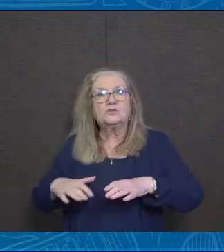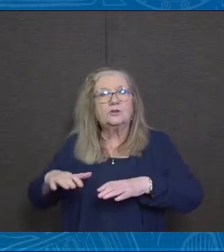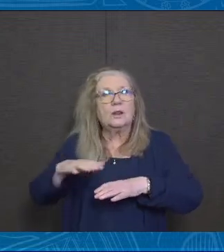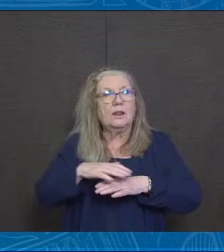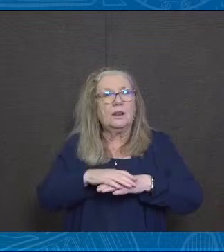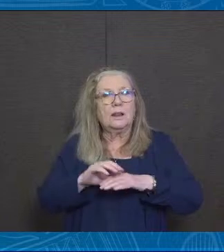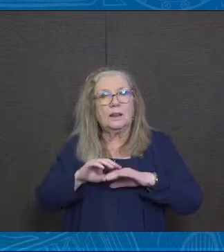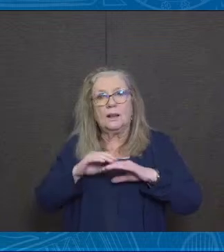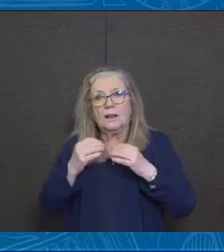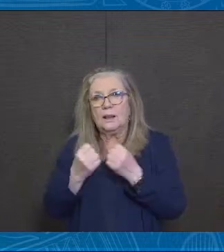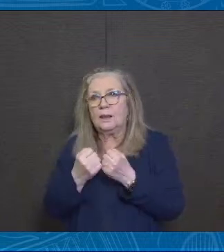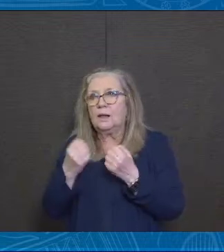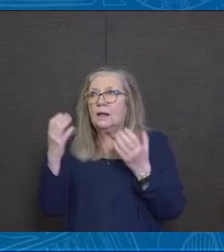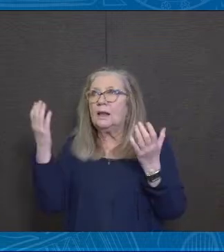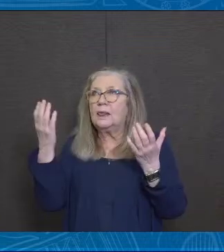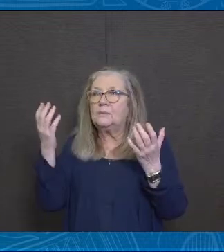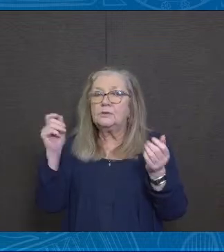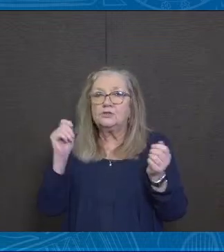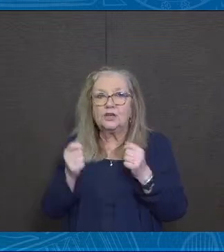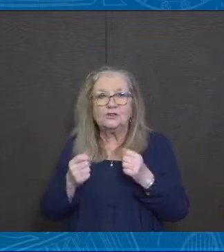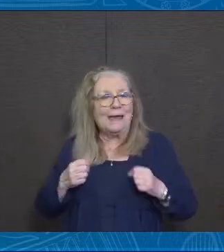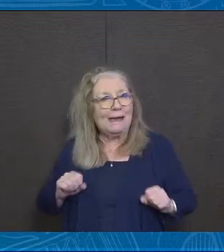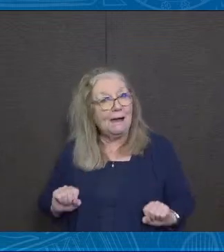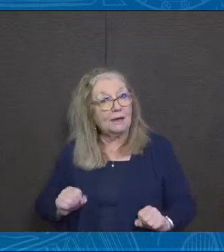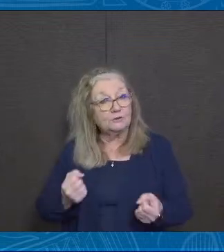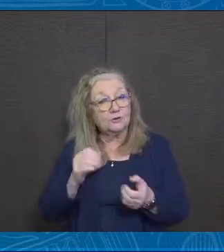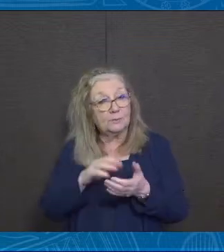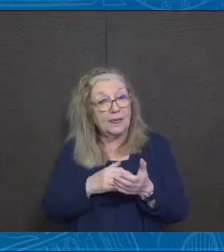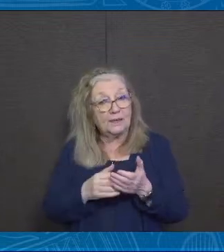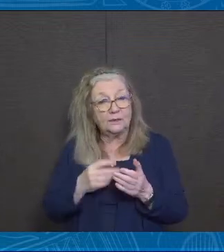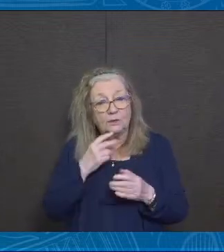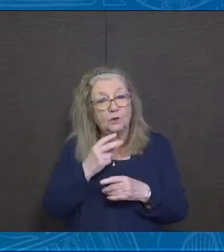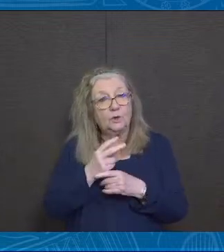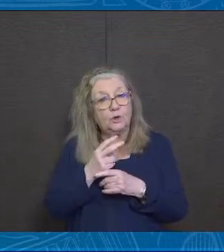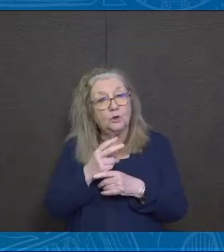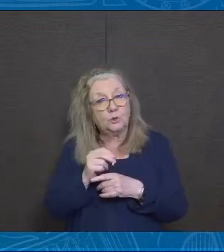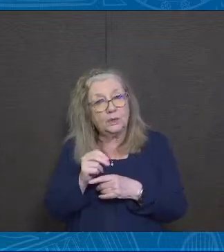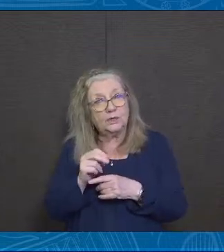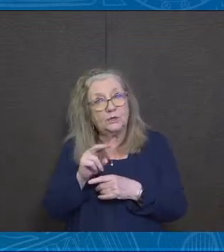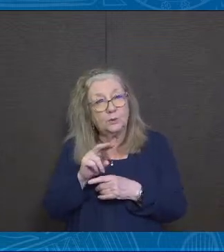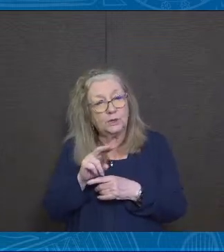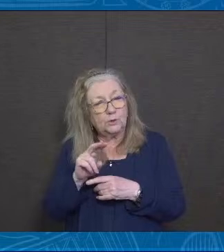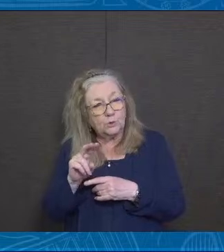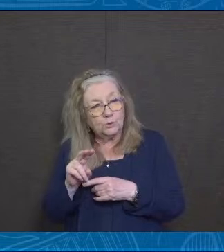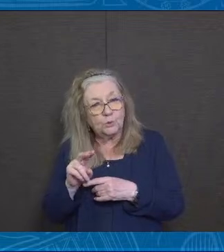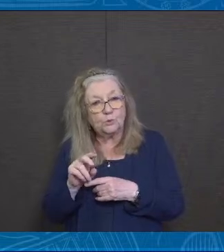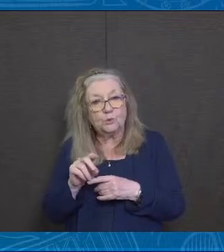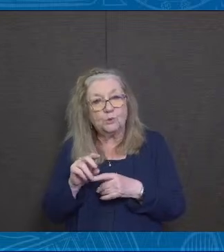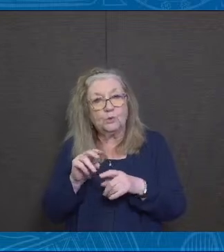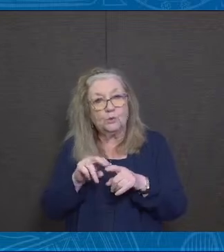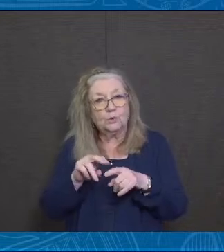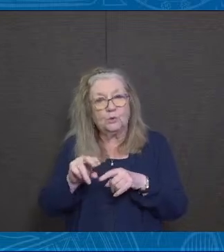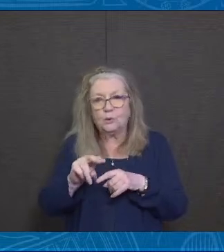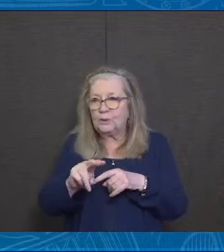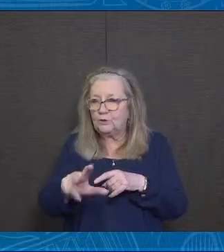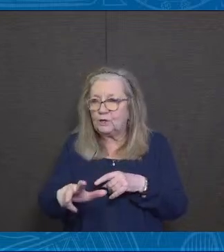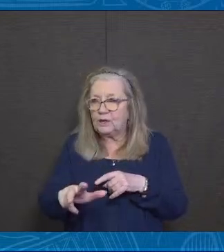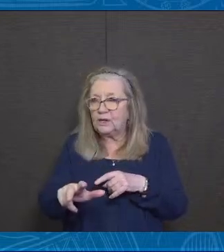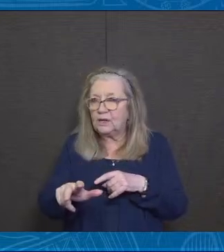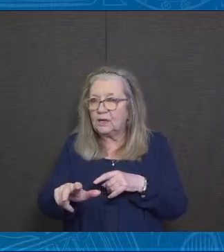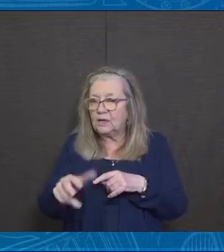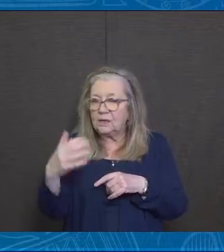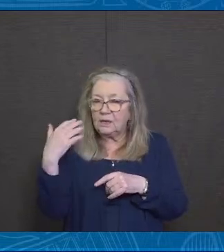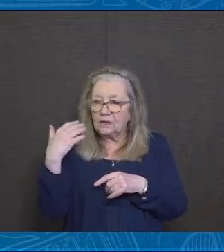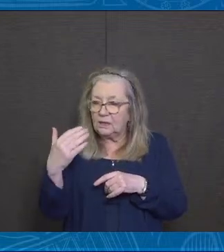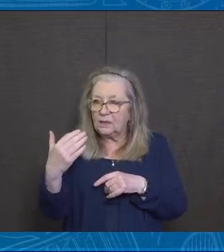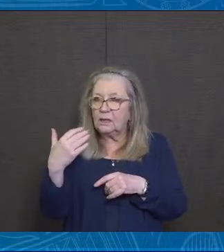Plan, which also, this is from 2022 to 2028, which also identifies